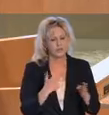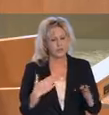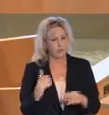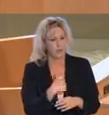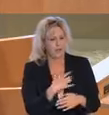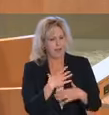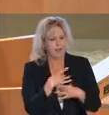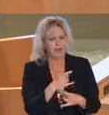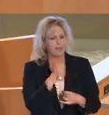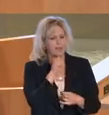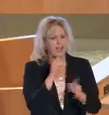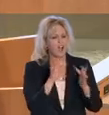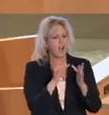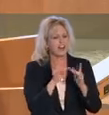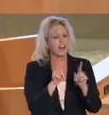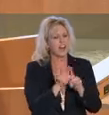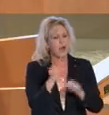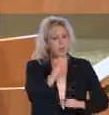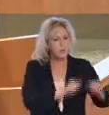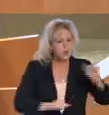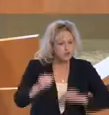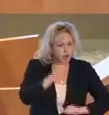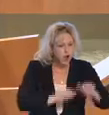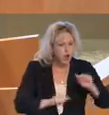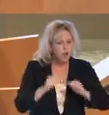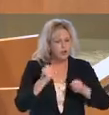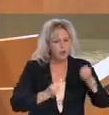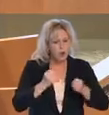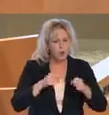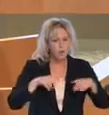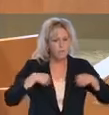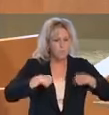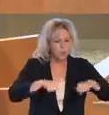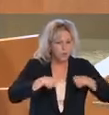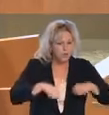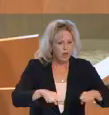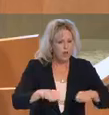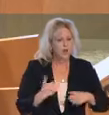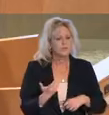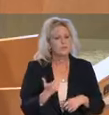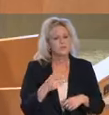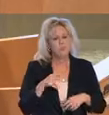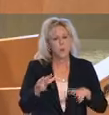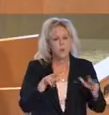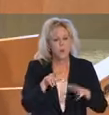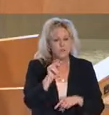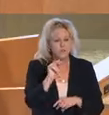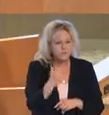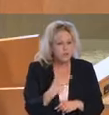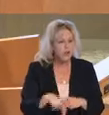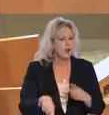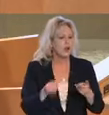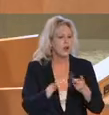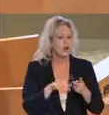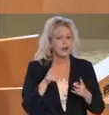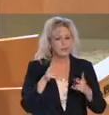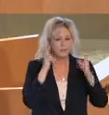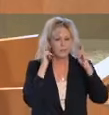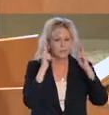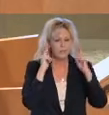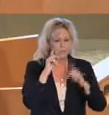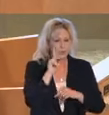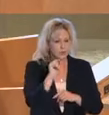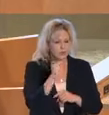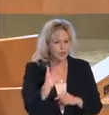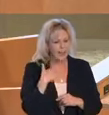are not customer contact, like getting our car washed or mowing our yards, the gardener service, dog walking, pet grooming. I know my dogs are